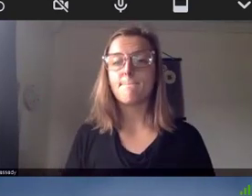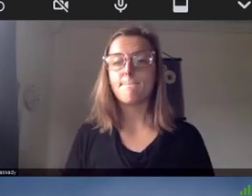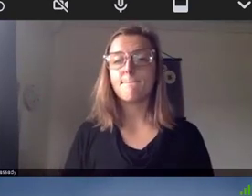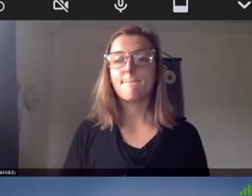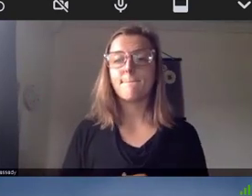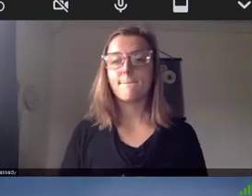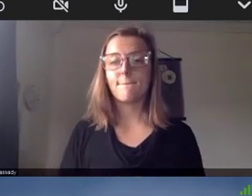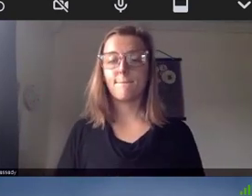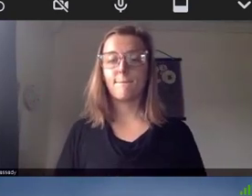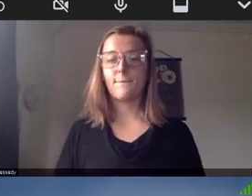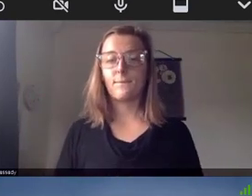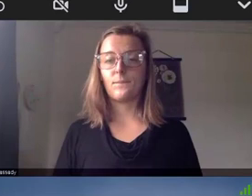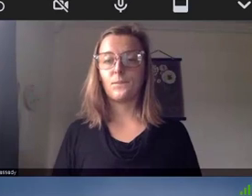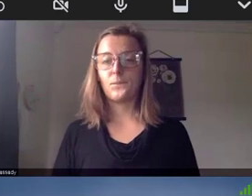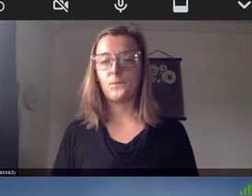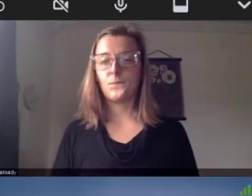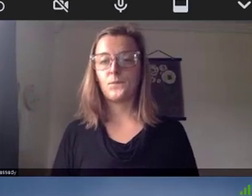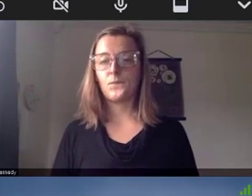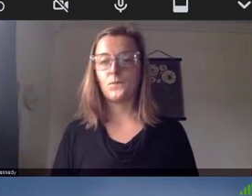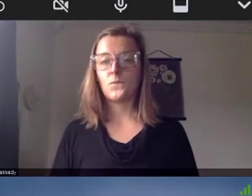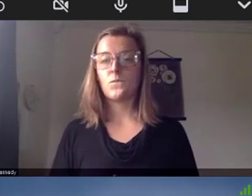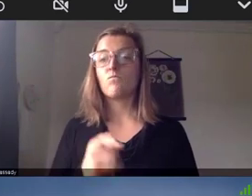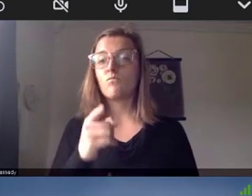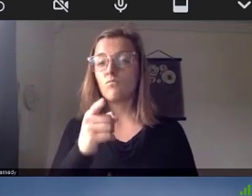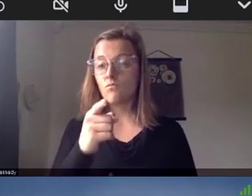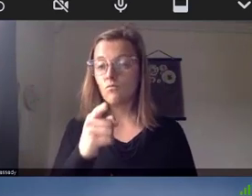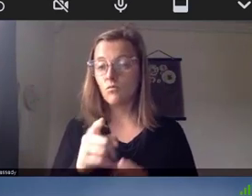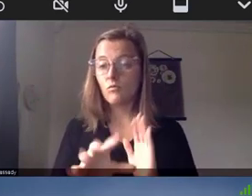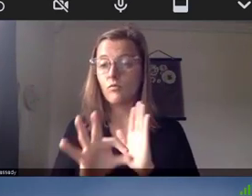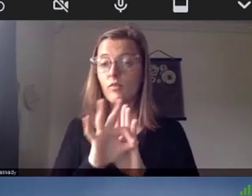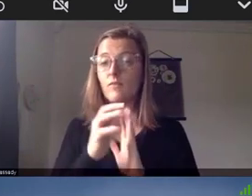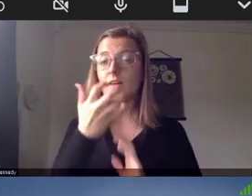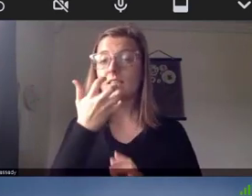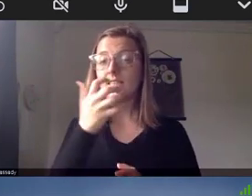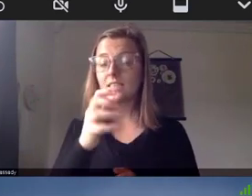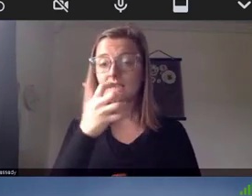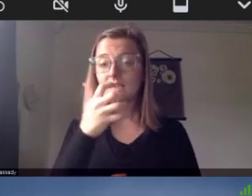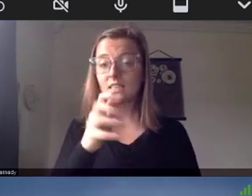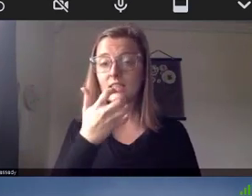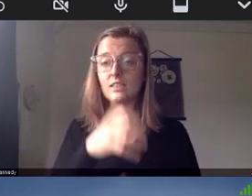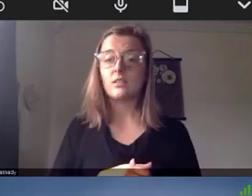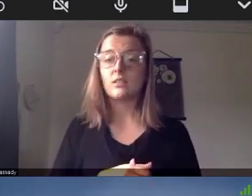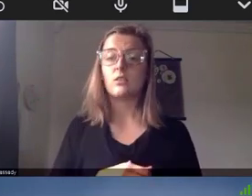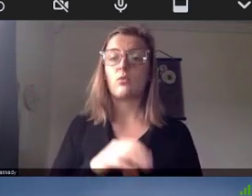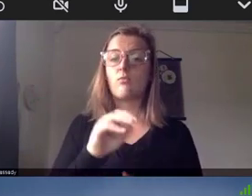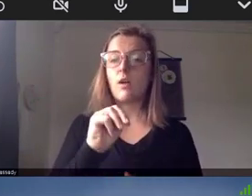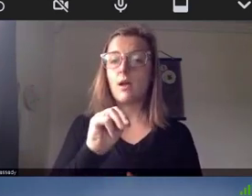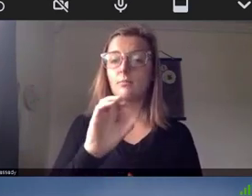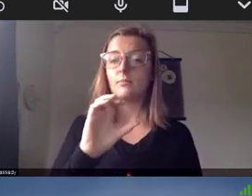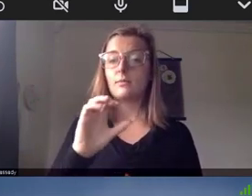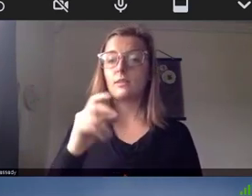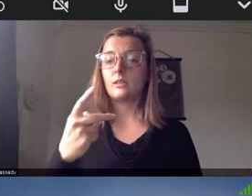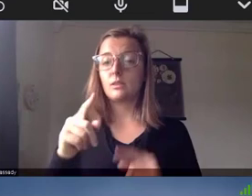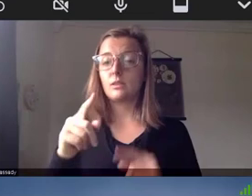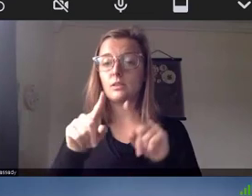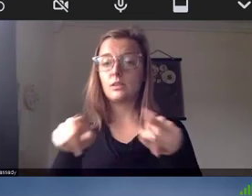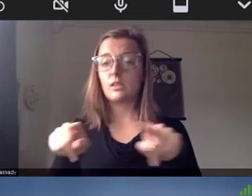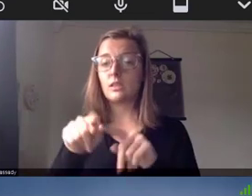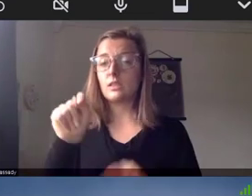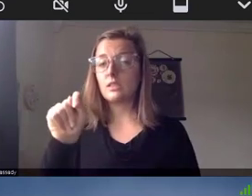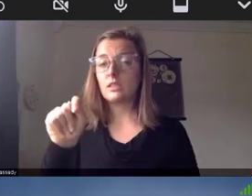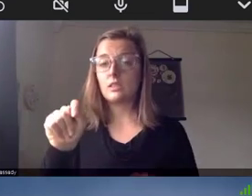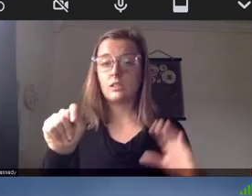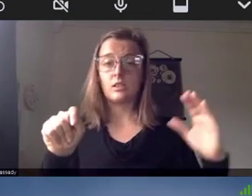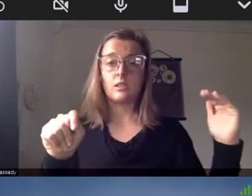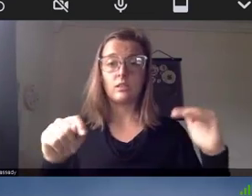finding the heat. So we can use MCP delta T is equal on both sides, And we call this fluid heat